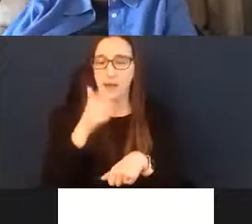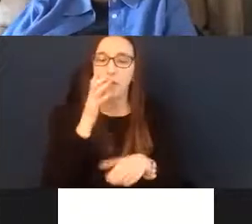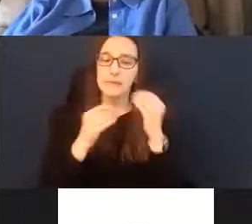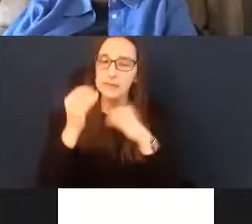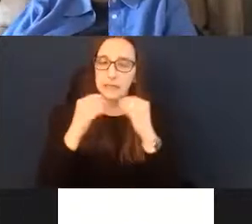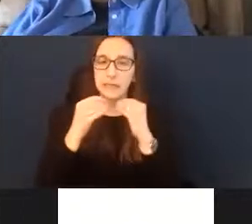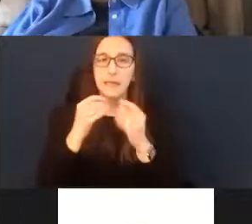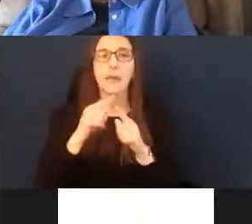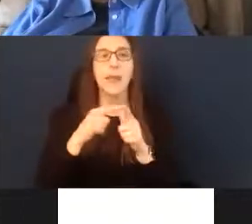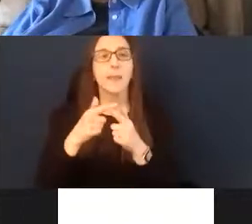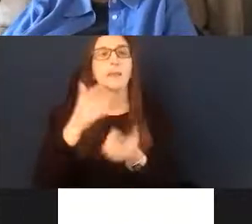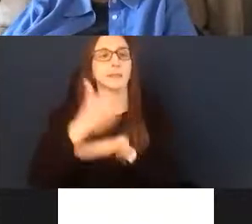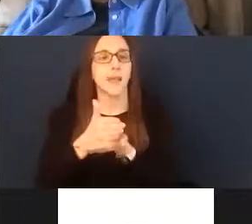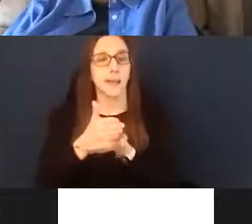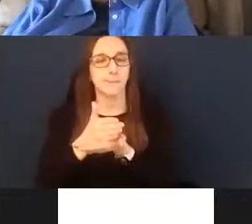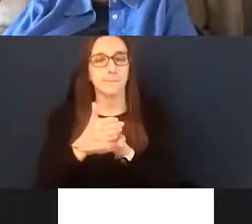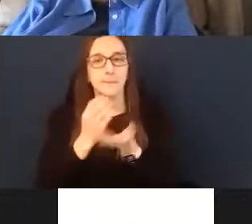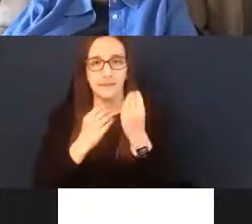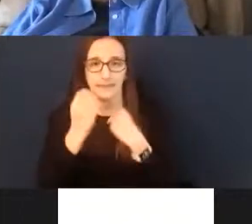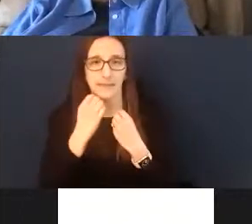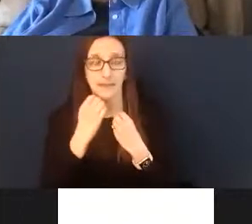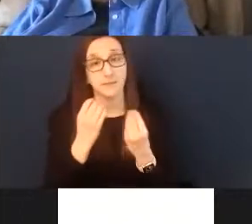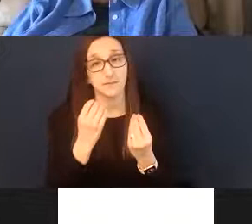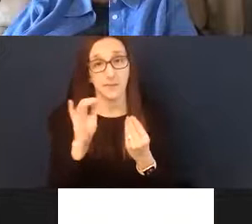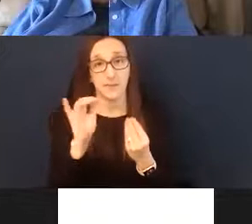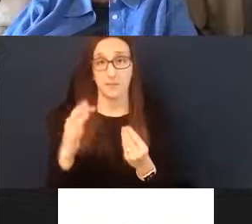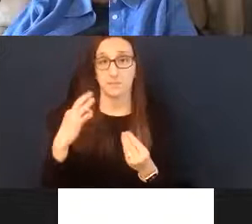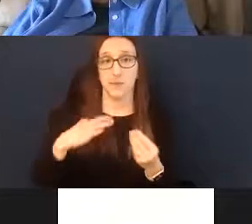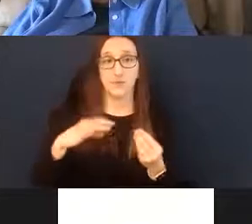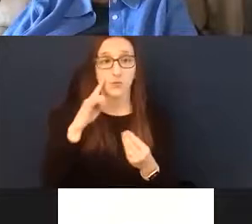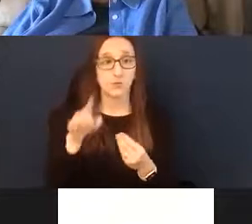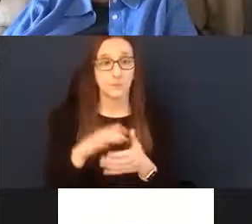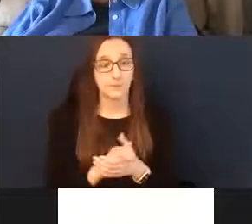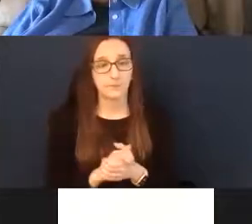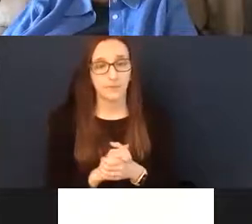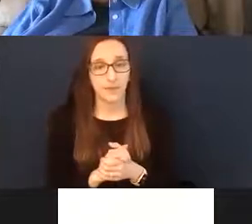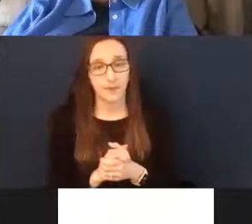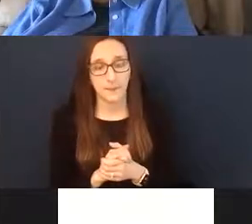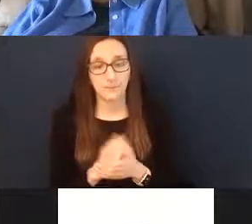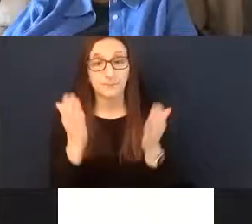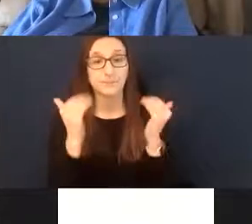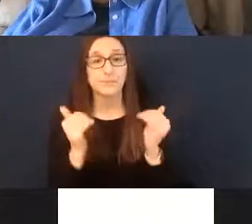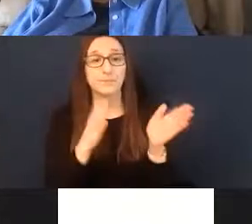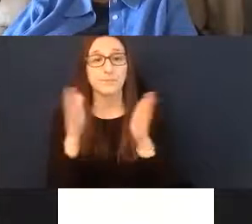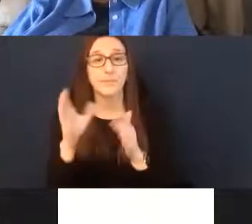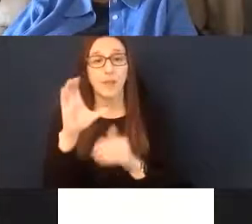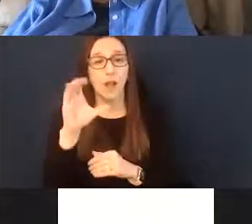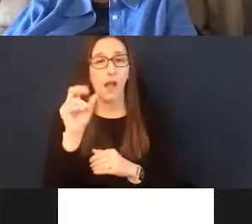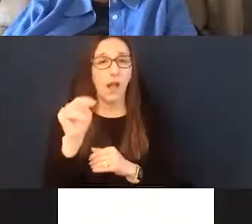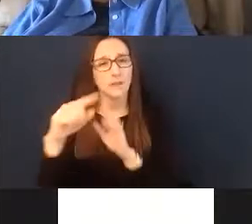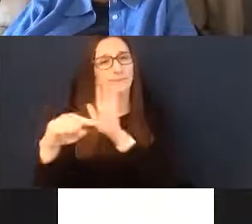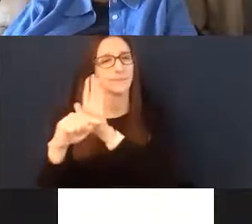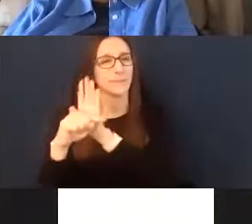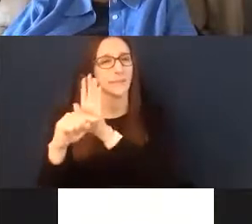makes it so it could be really beneficial for you. So now we're going to kind of move on to the cons, or the not so